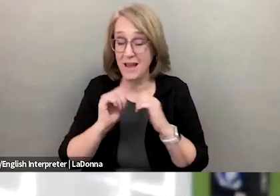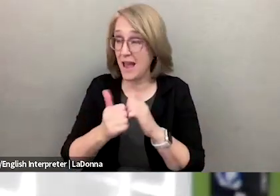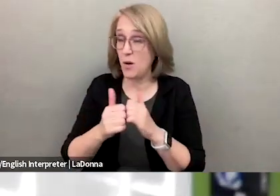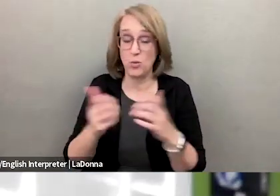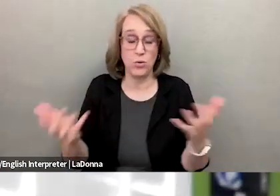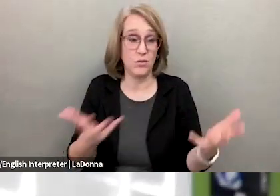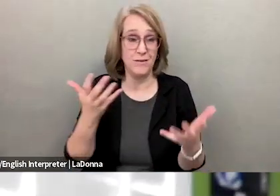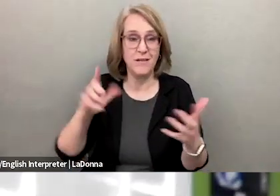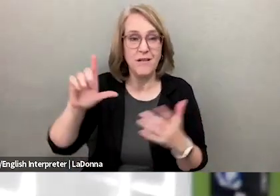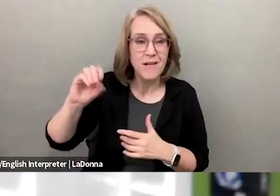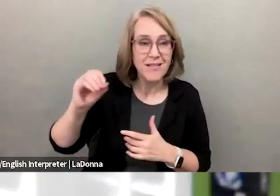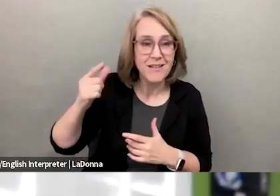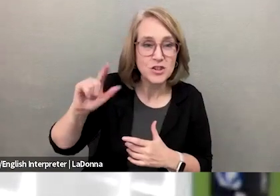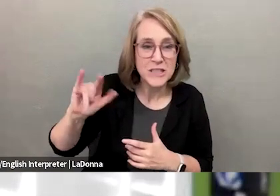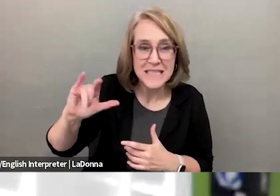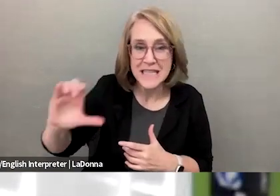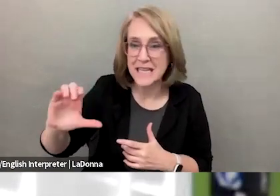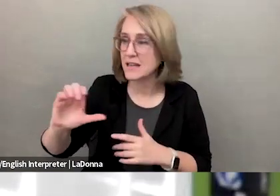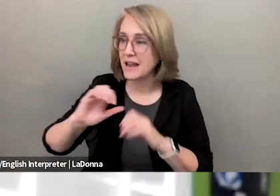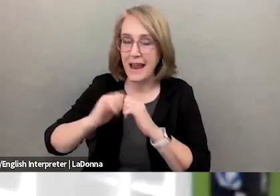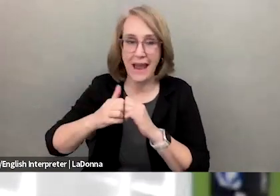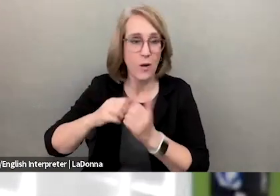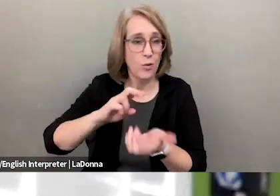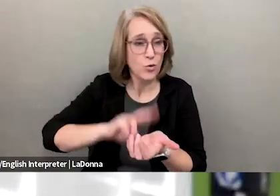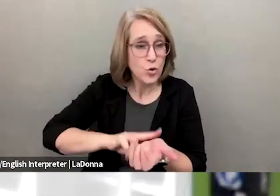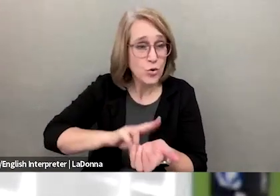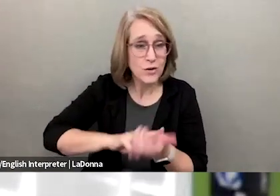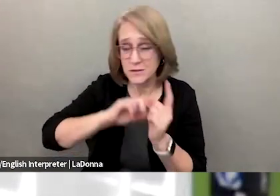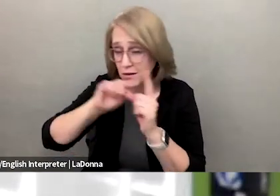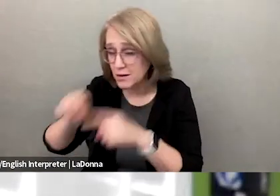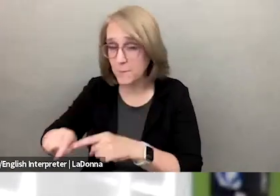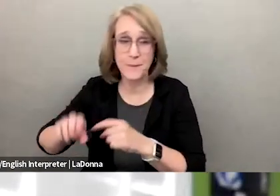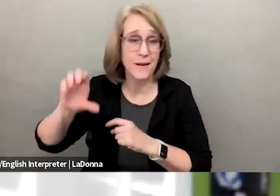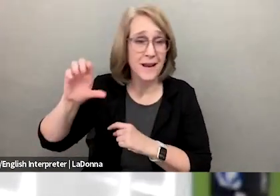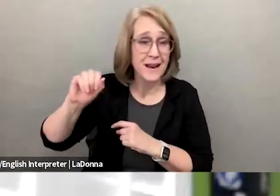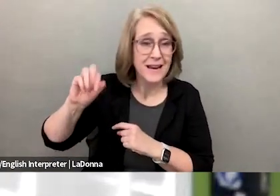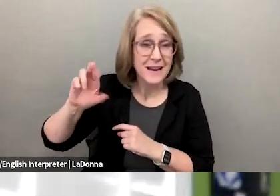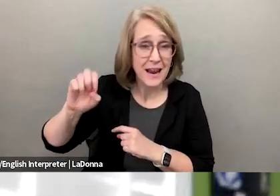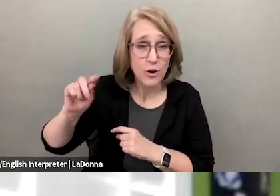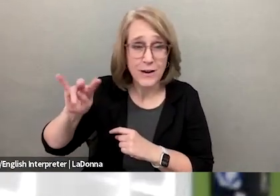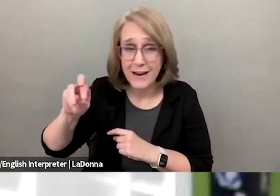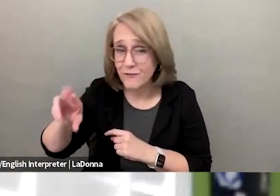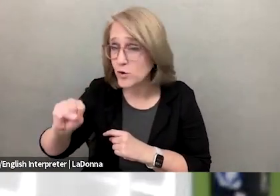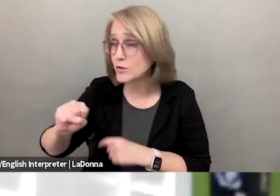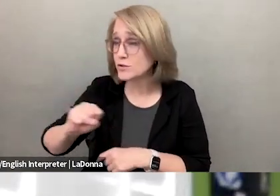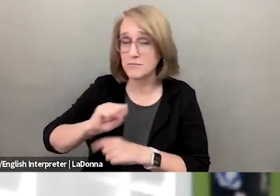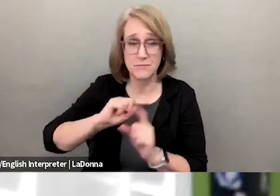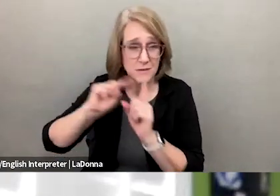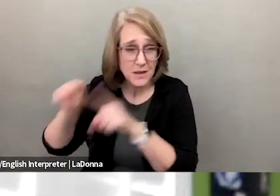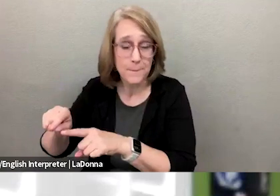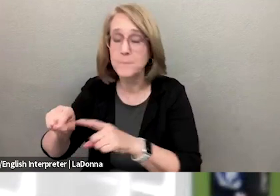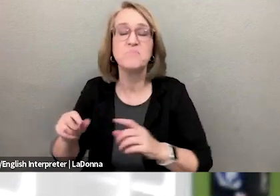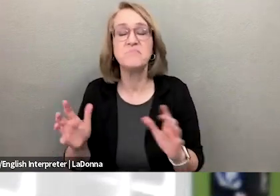very challenging with the terms of the nurses and the caregivers that you need to be able to rotate into that group. So without having